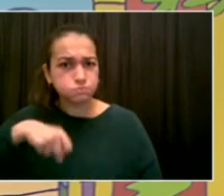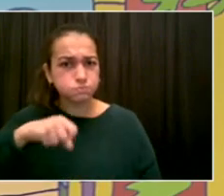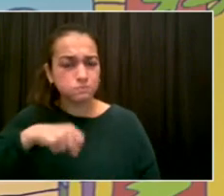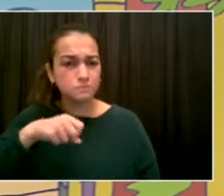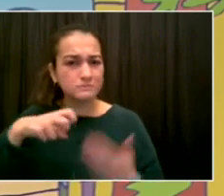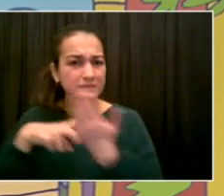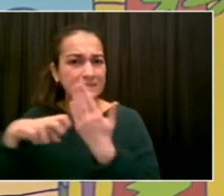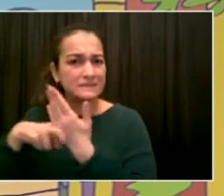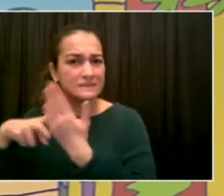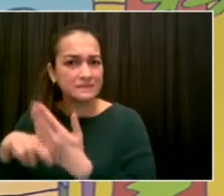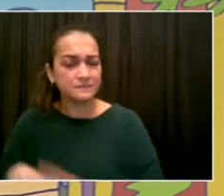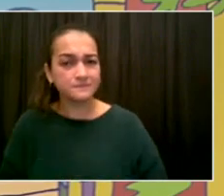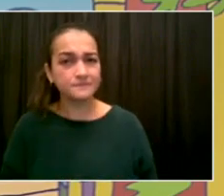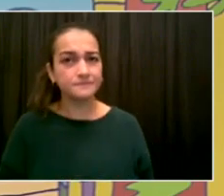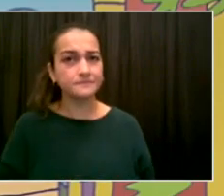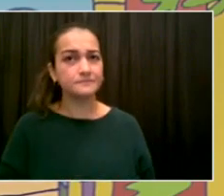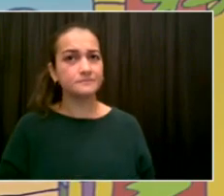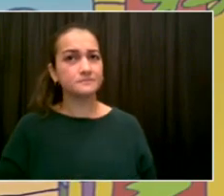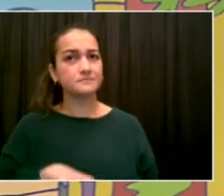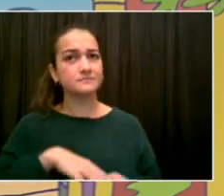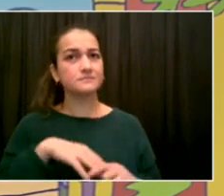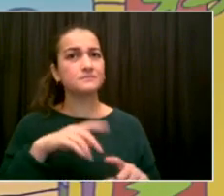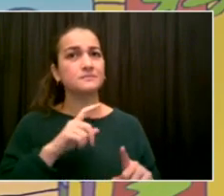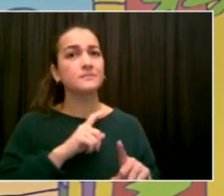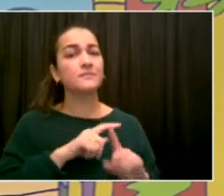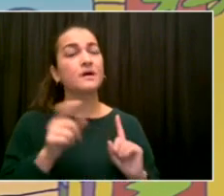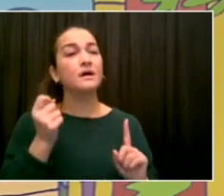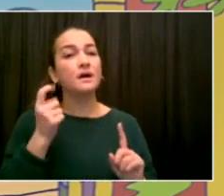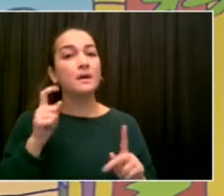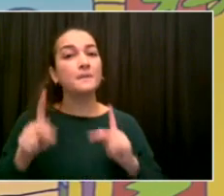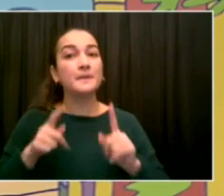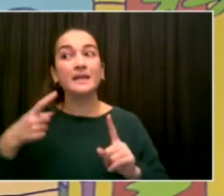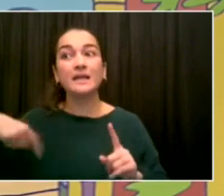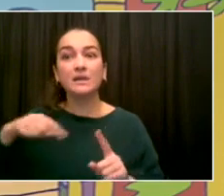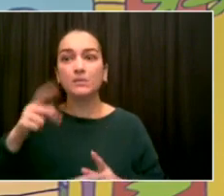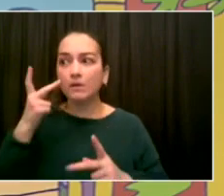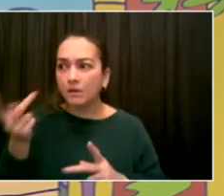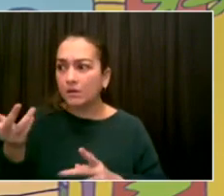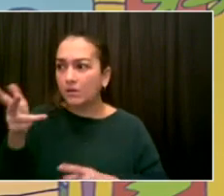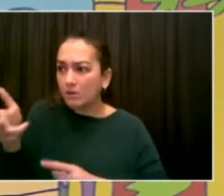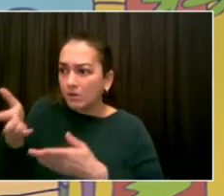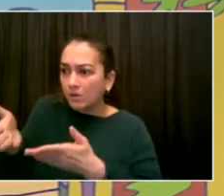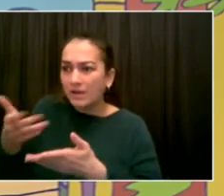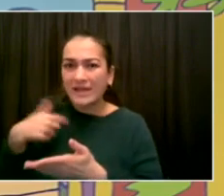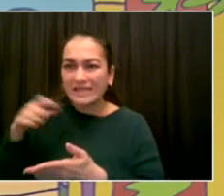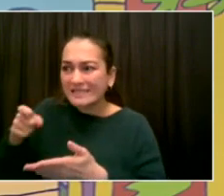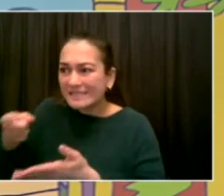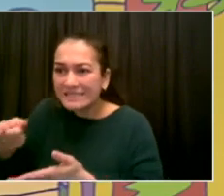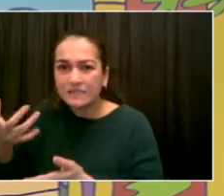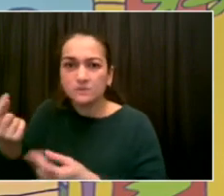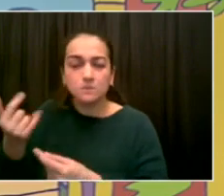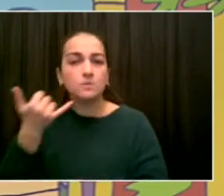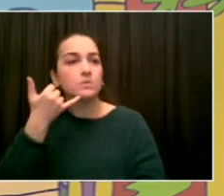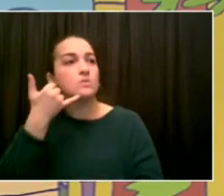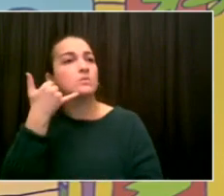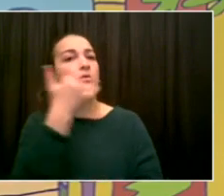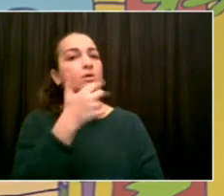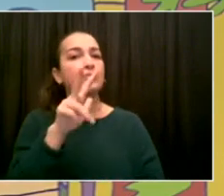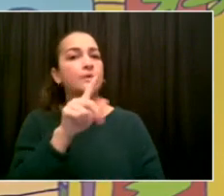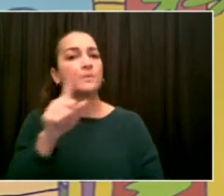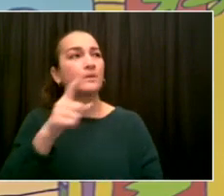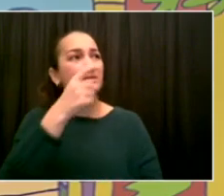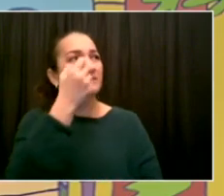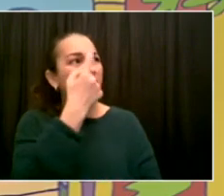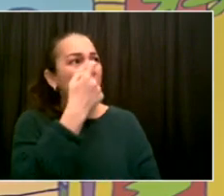all the facts, I want to speak of what I feel, what I believe. These are real issues, and they sure as hell seem like